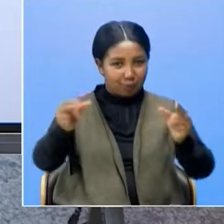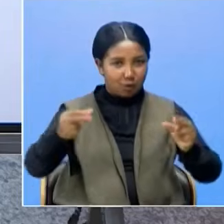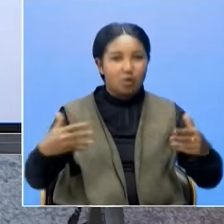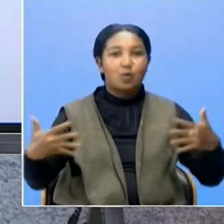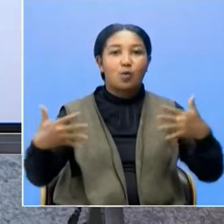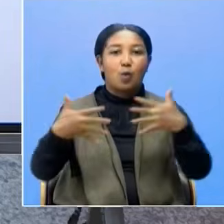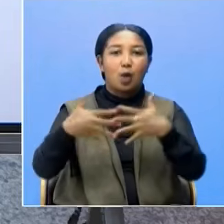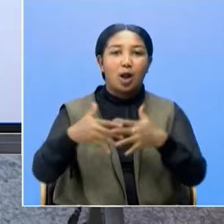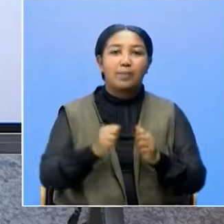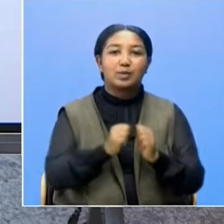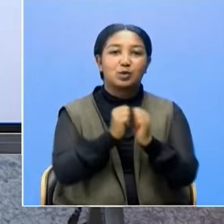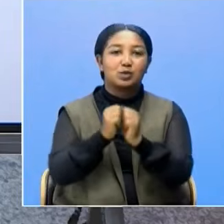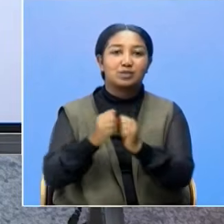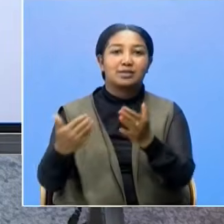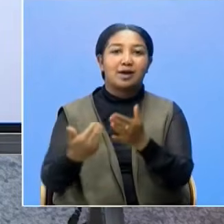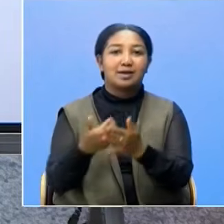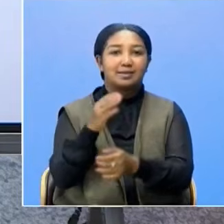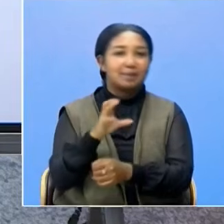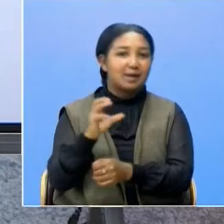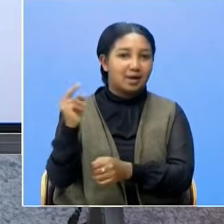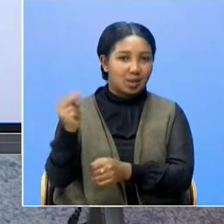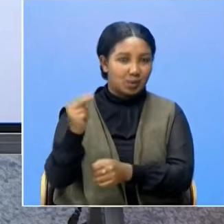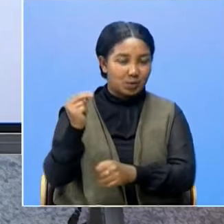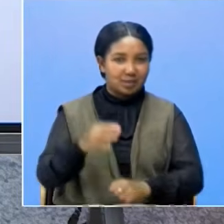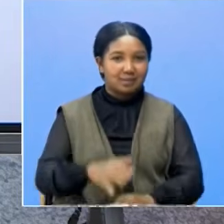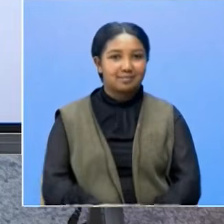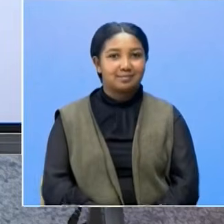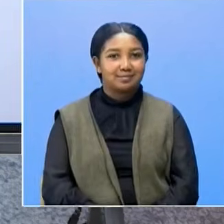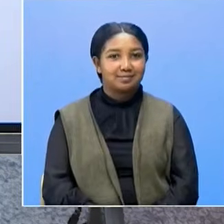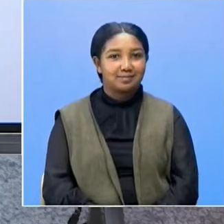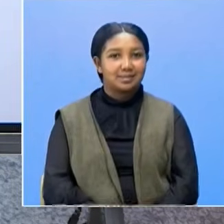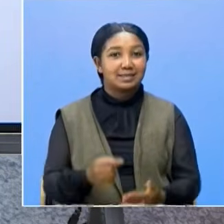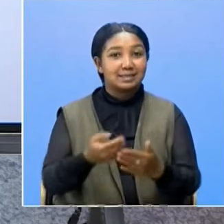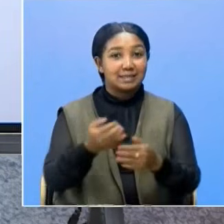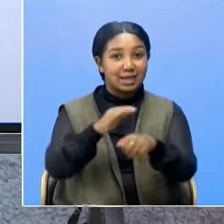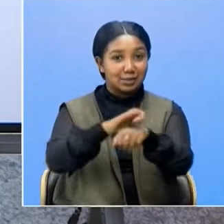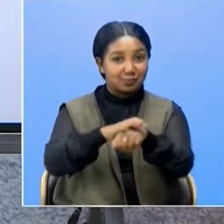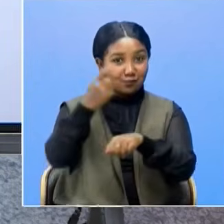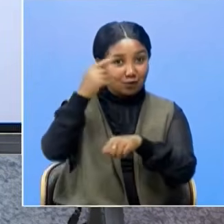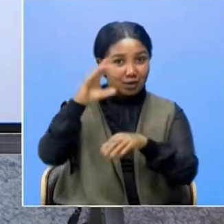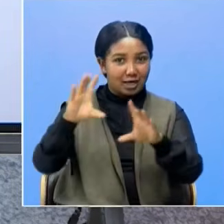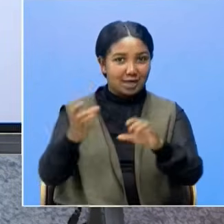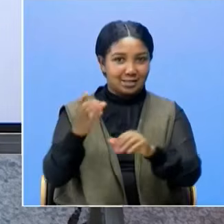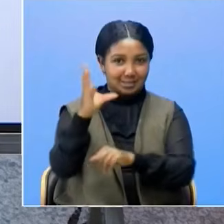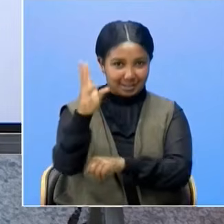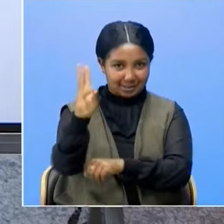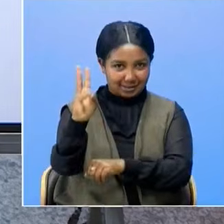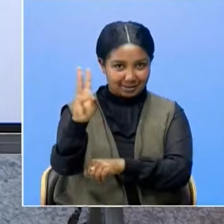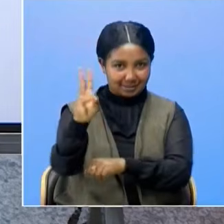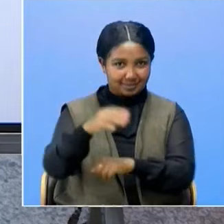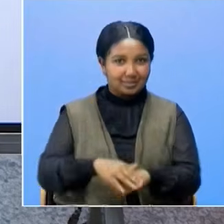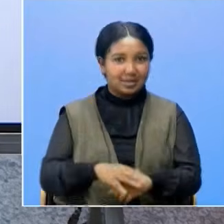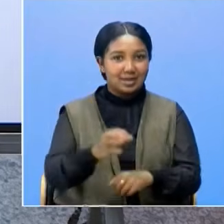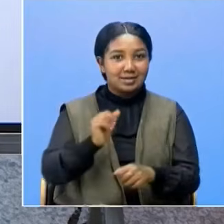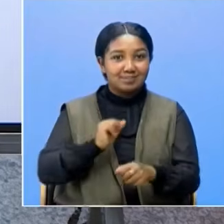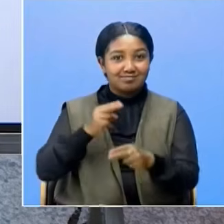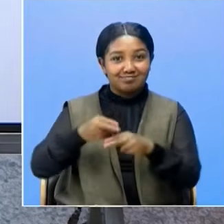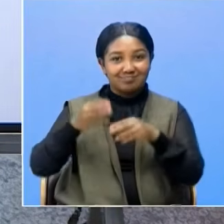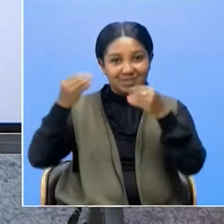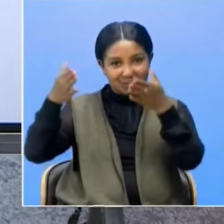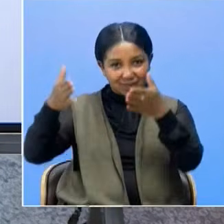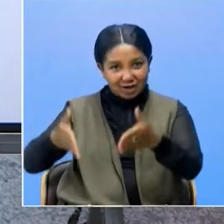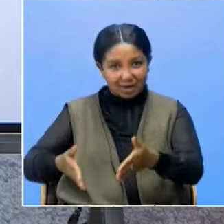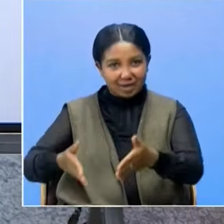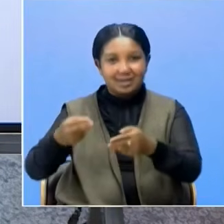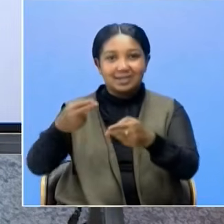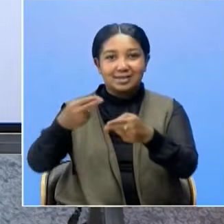Education Bureau in collaboration with Addis Media Network. This is English for grade 6. I am your English teacher,